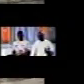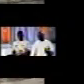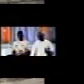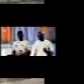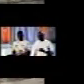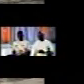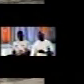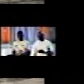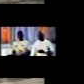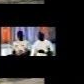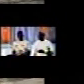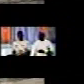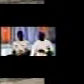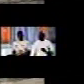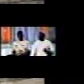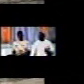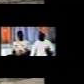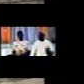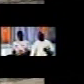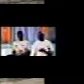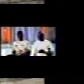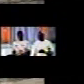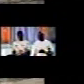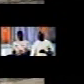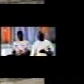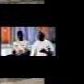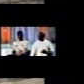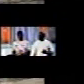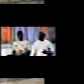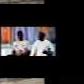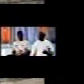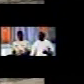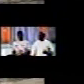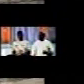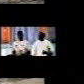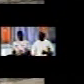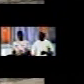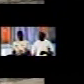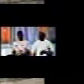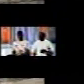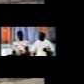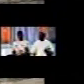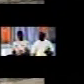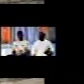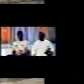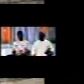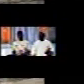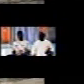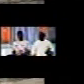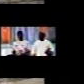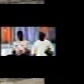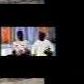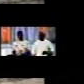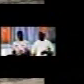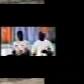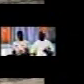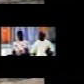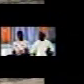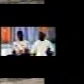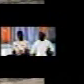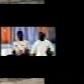answered, and God will come through for all our pastors and intervene in their lives in Jesus' name. And